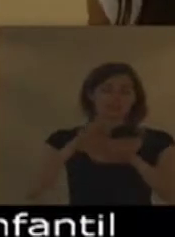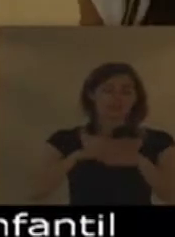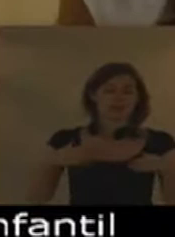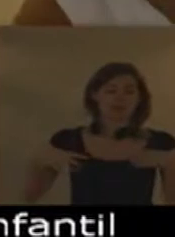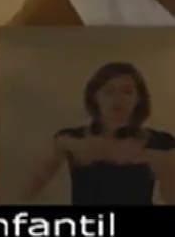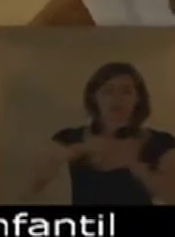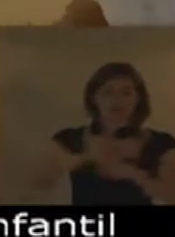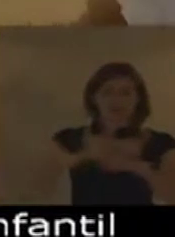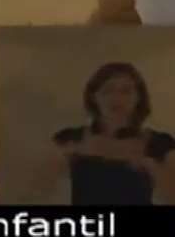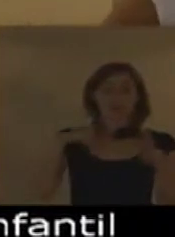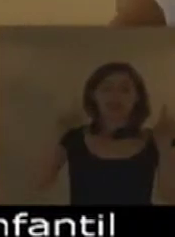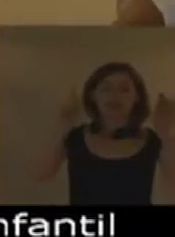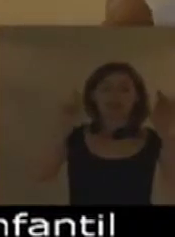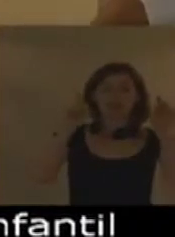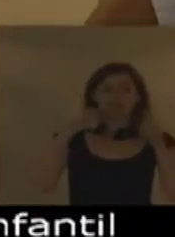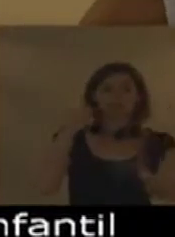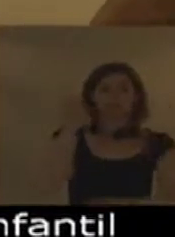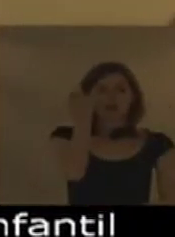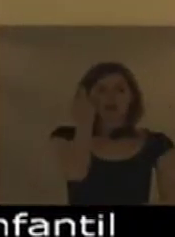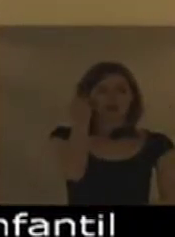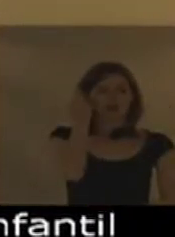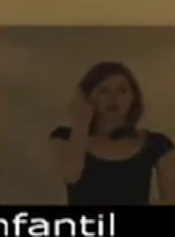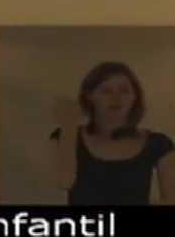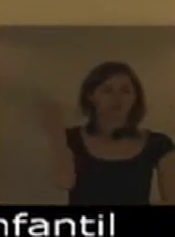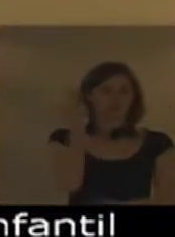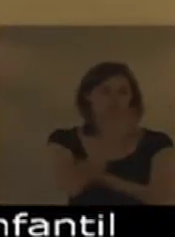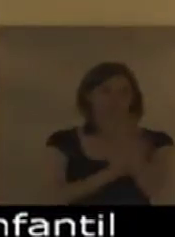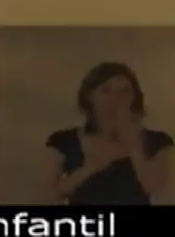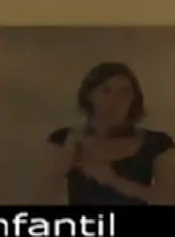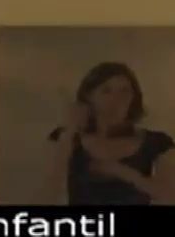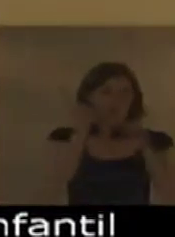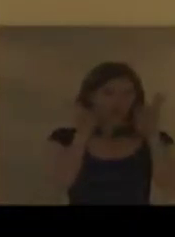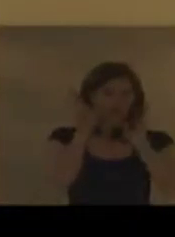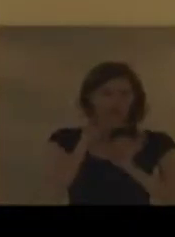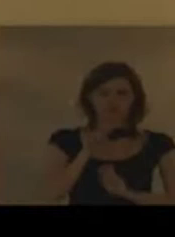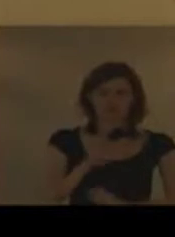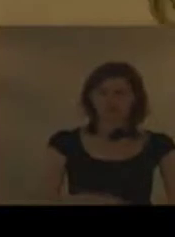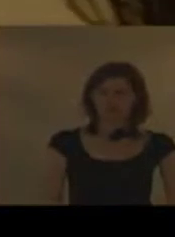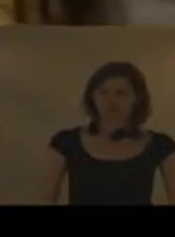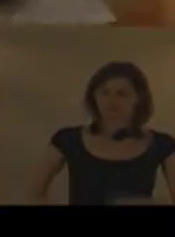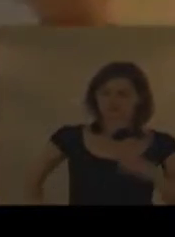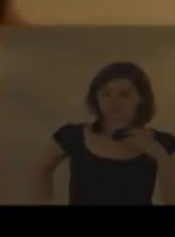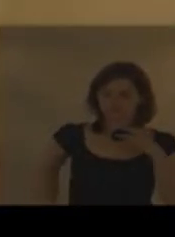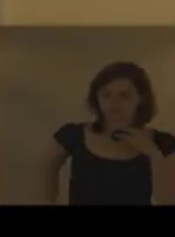for inclusion of children with that are hard of hearing or deaf.